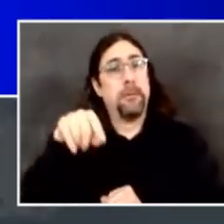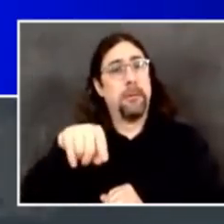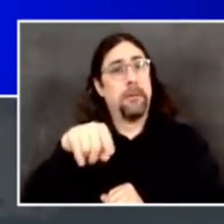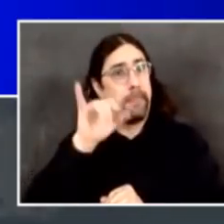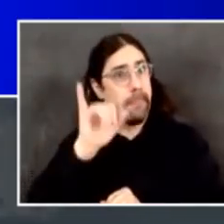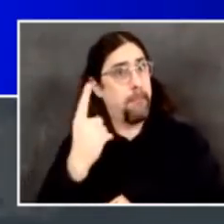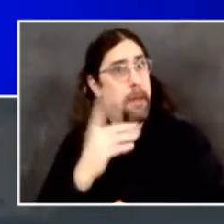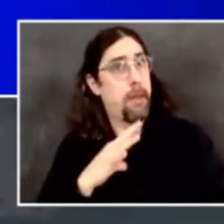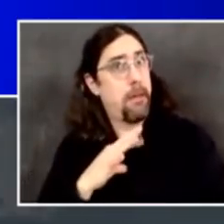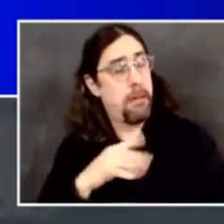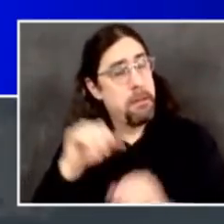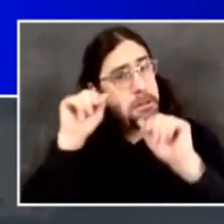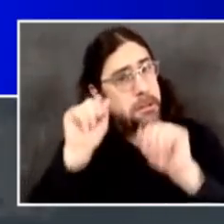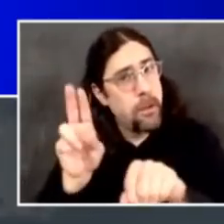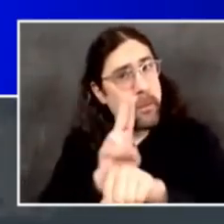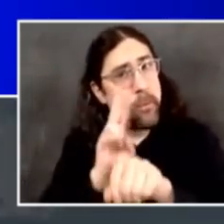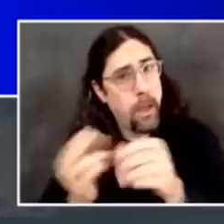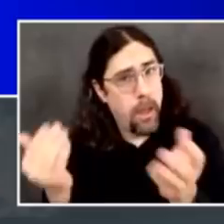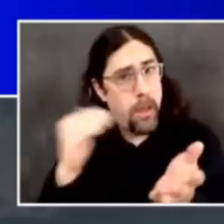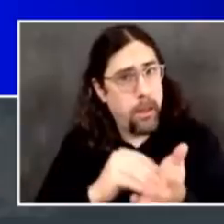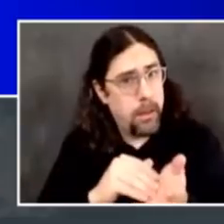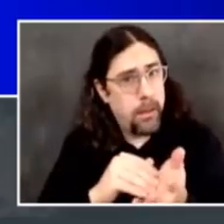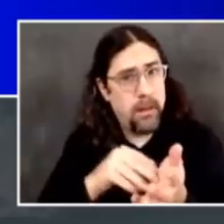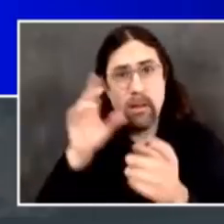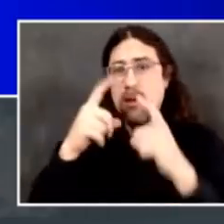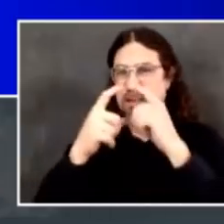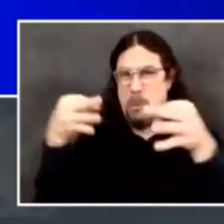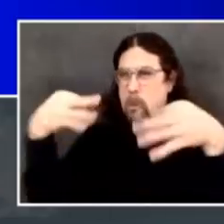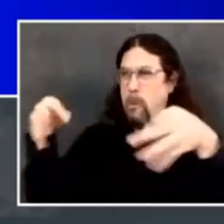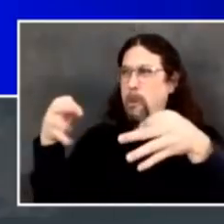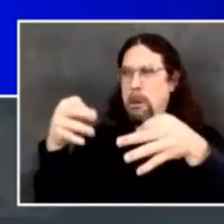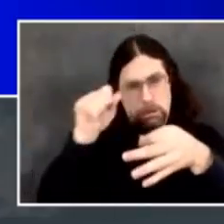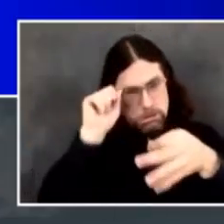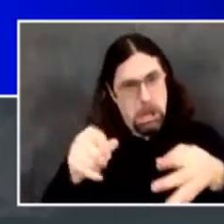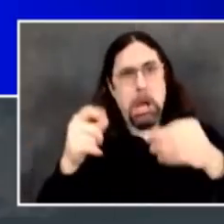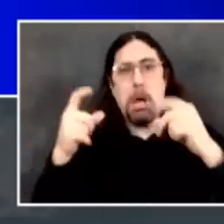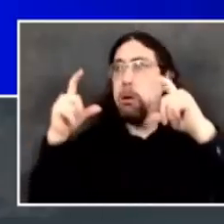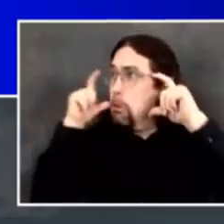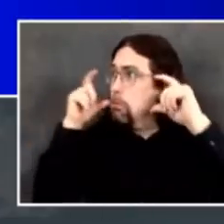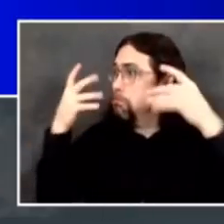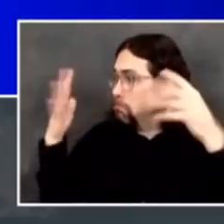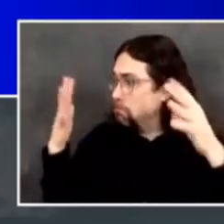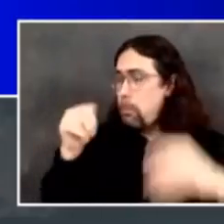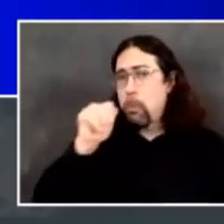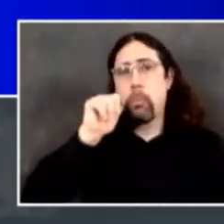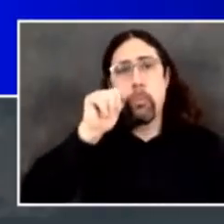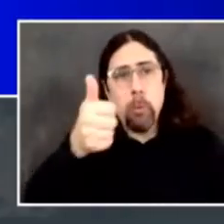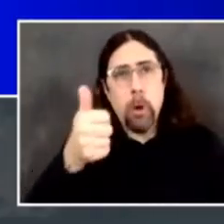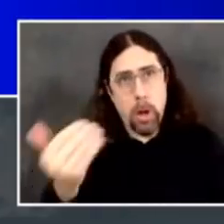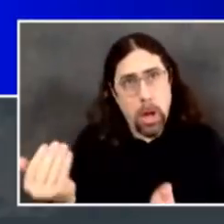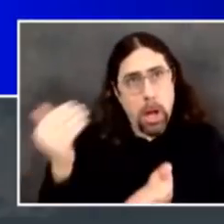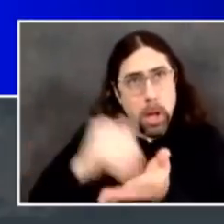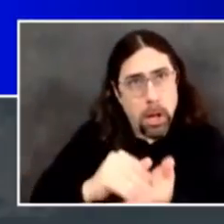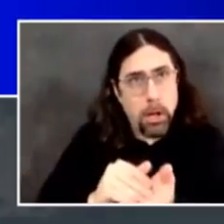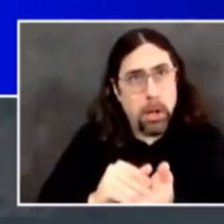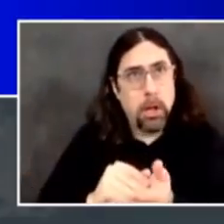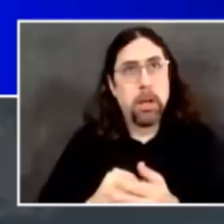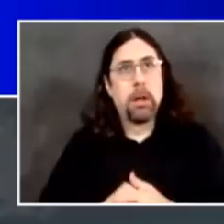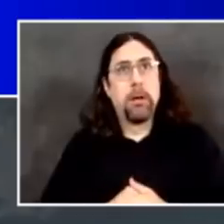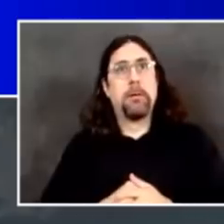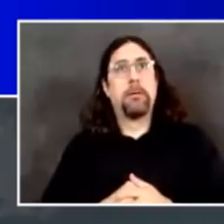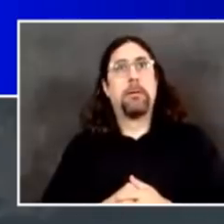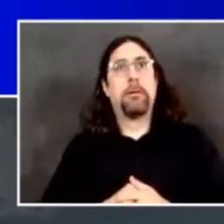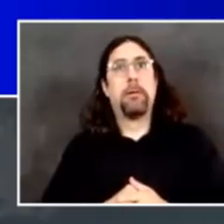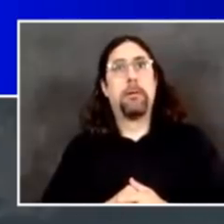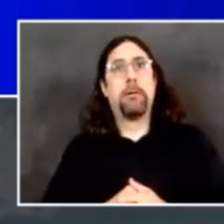it gets wet, it might be compromised, but so long as it's dry, you can use it certainly a number of times. The other thing we're going to give out is